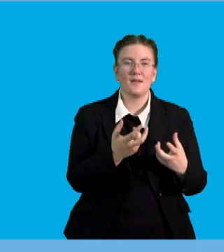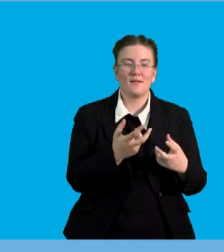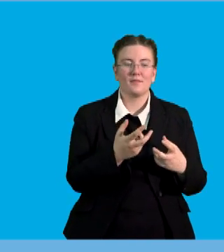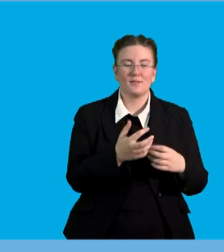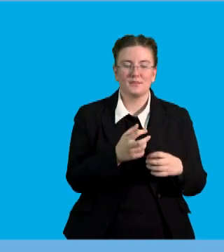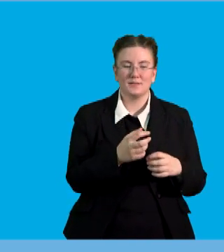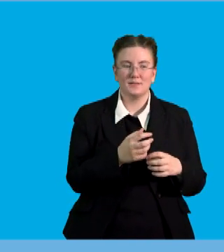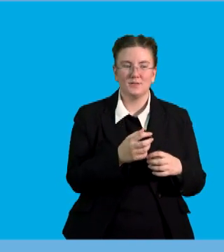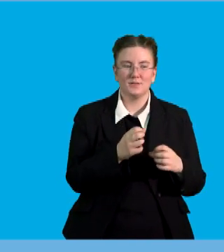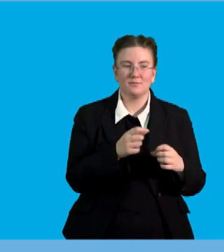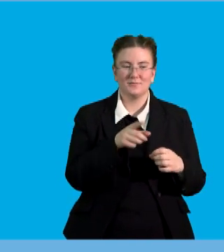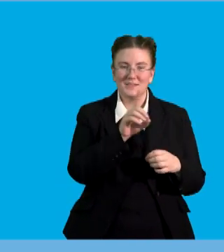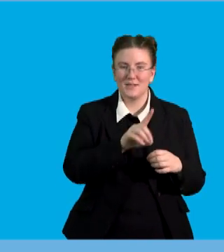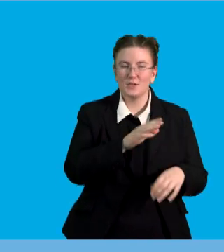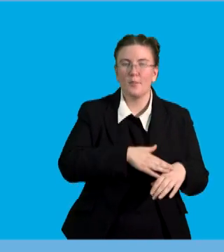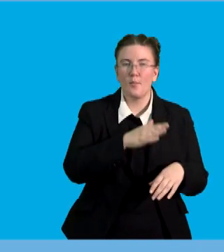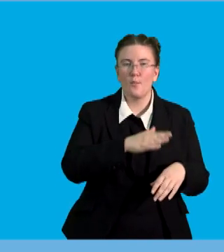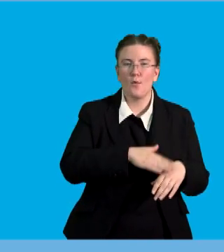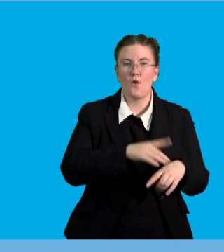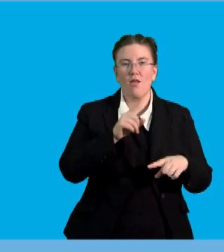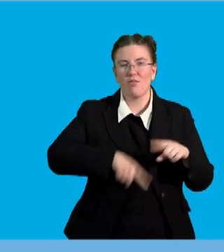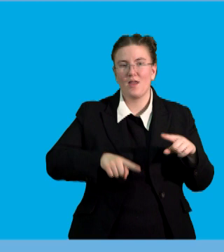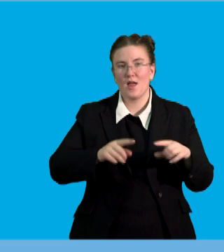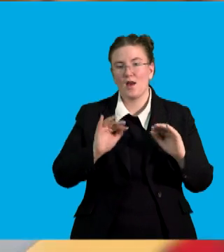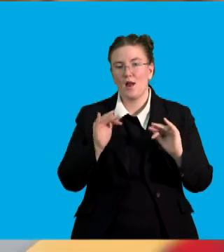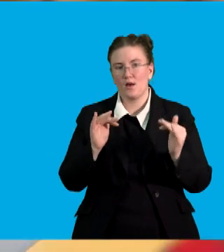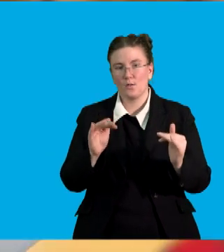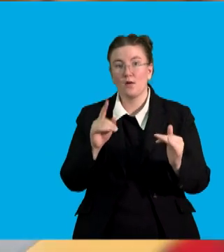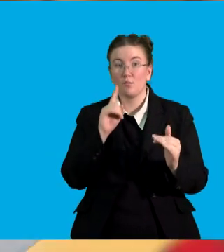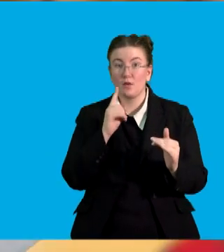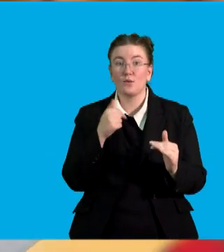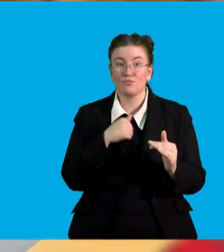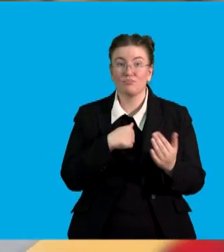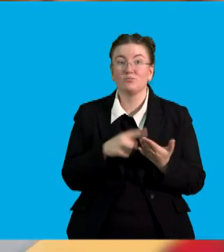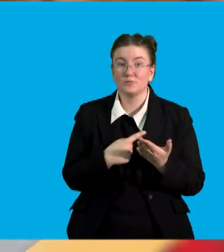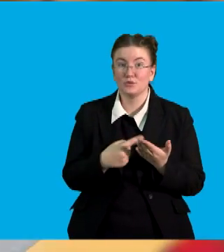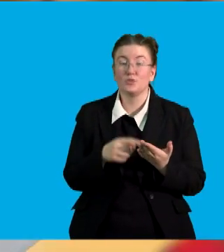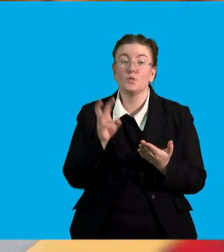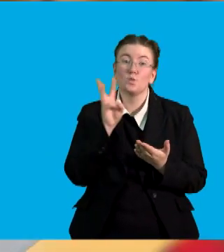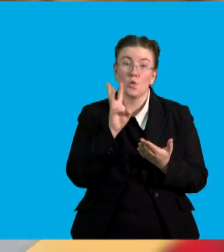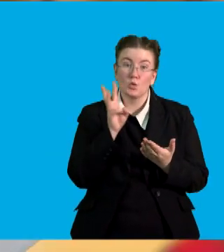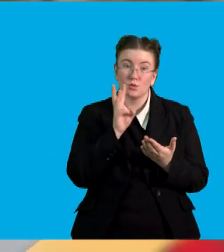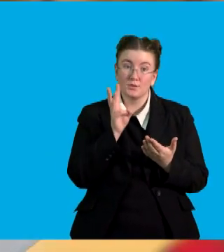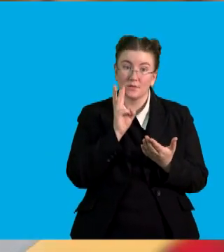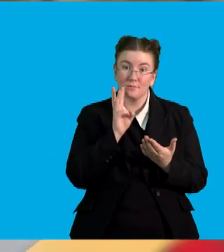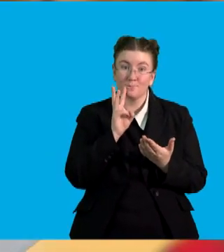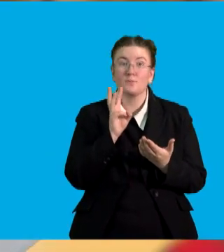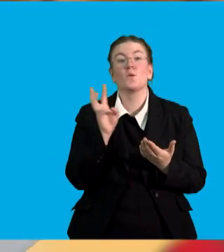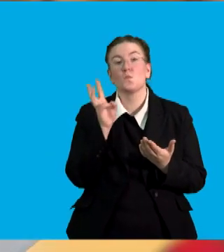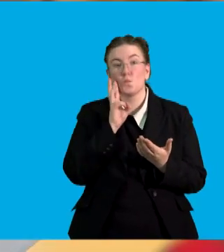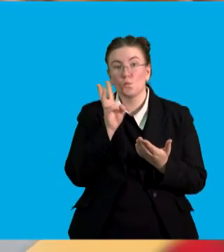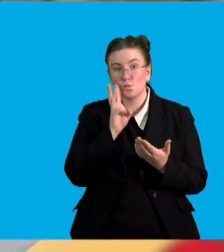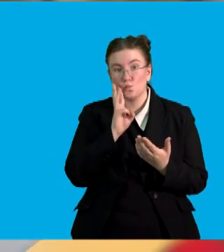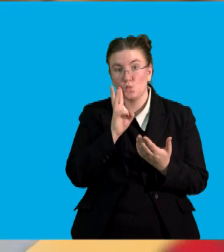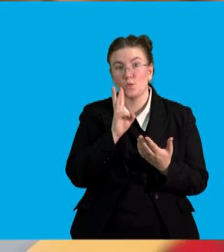more denser than the liquid and gases. But when talking about water, it's quite the opposite, that the liquids are going to be more denser